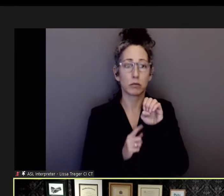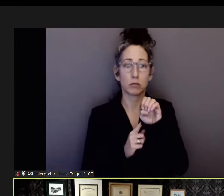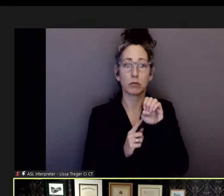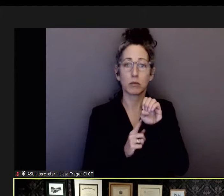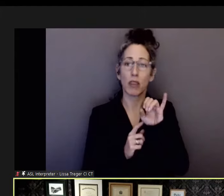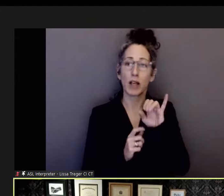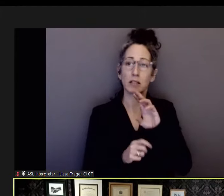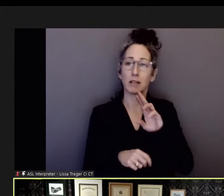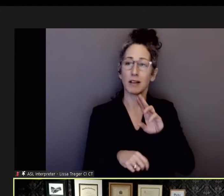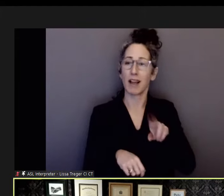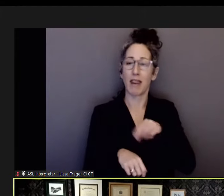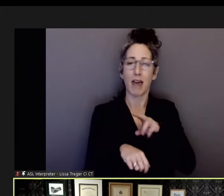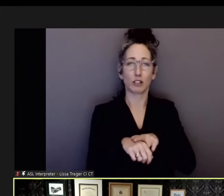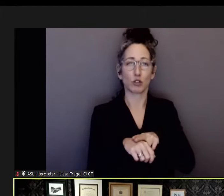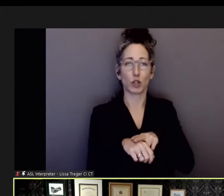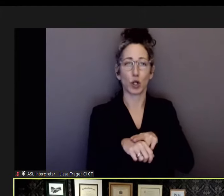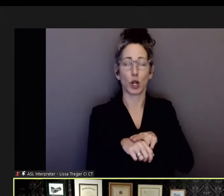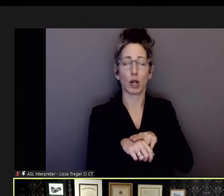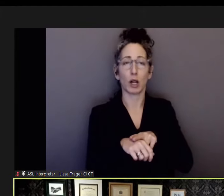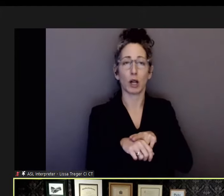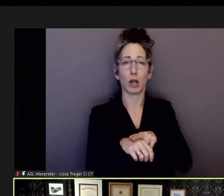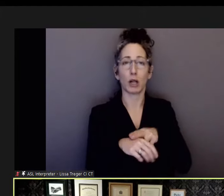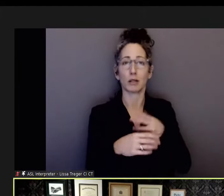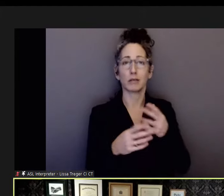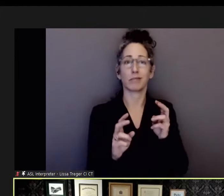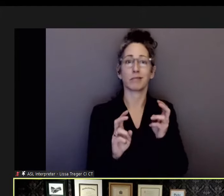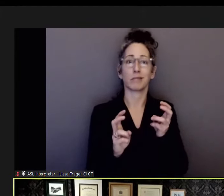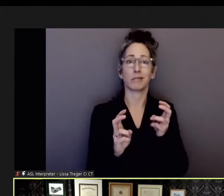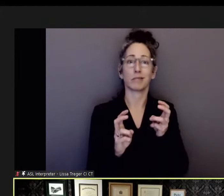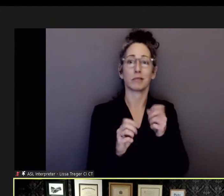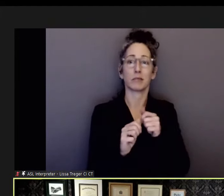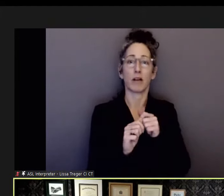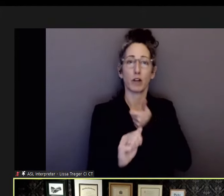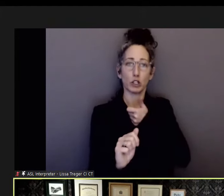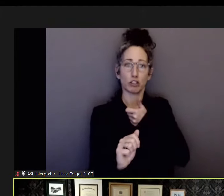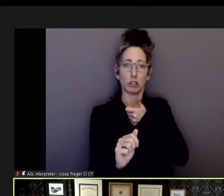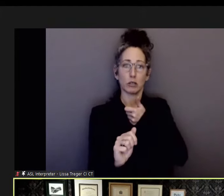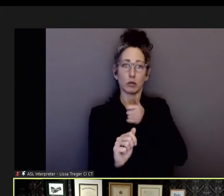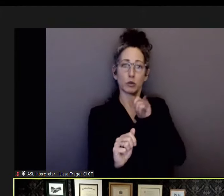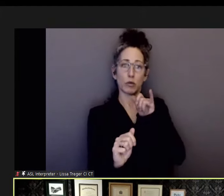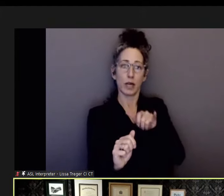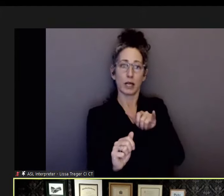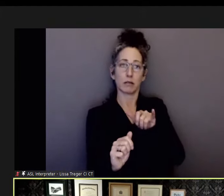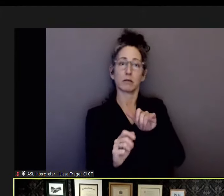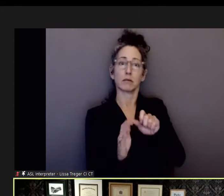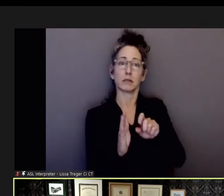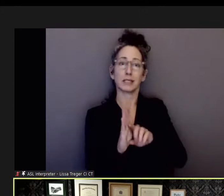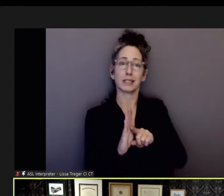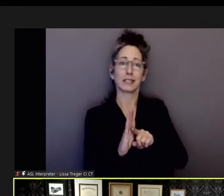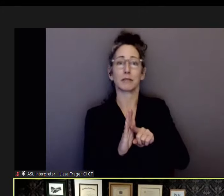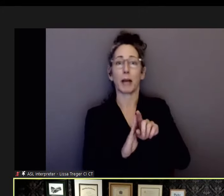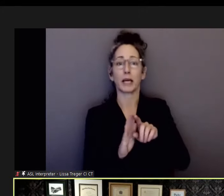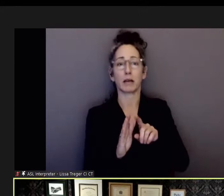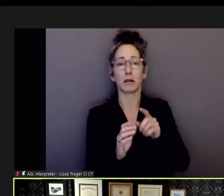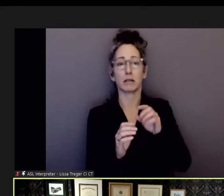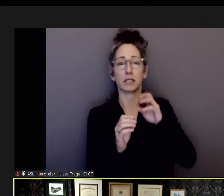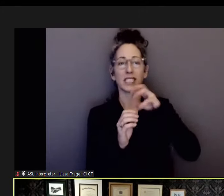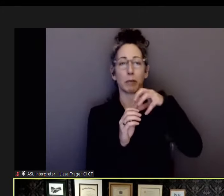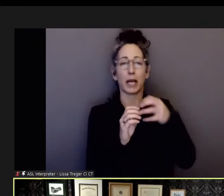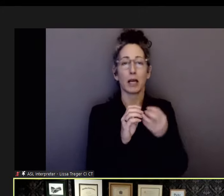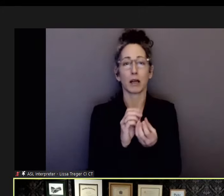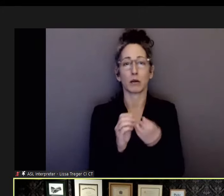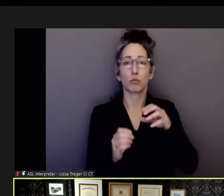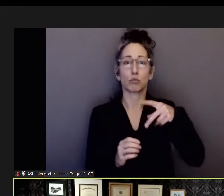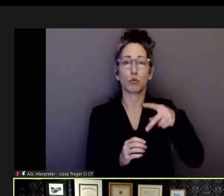natural version, as natural as can be, of the SARS-CoV-2 spike protein that go to the cell surface